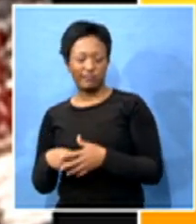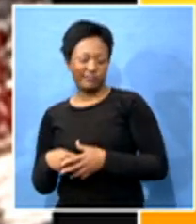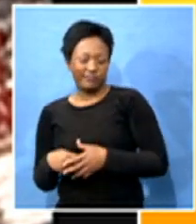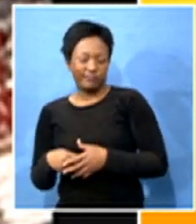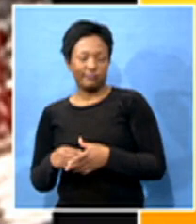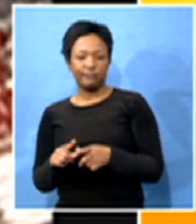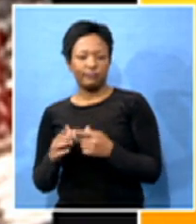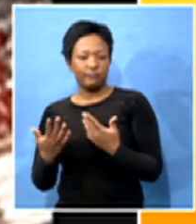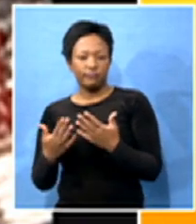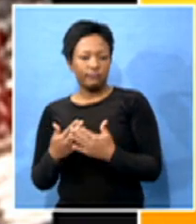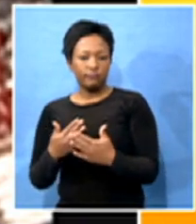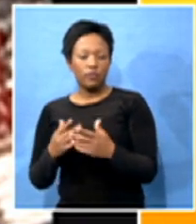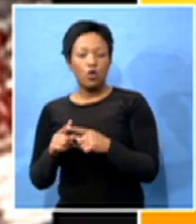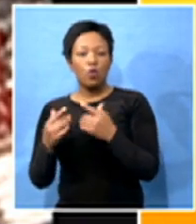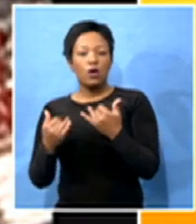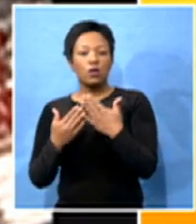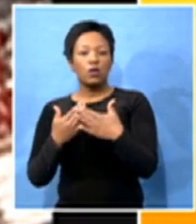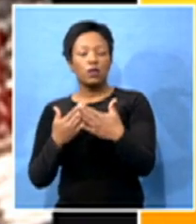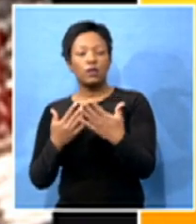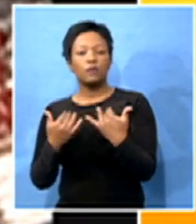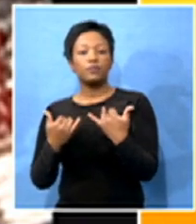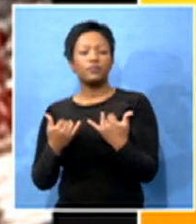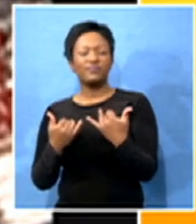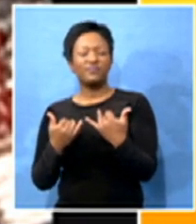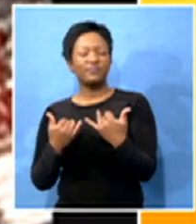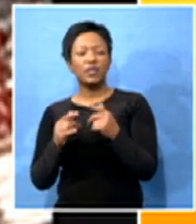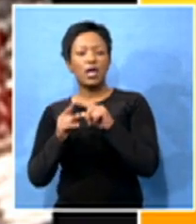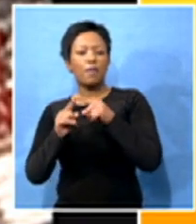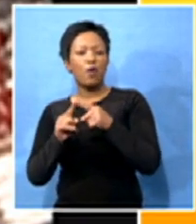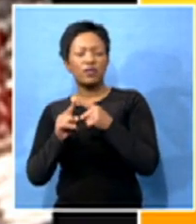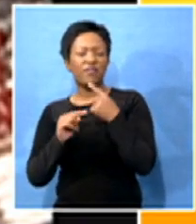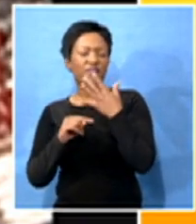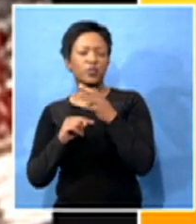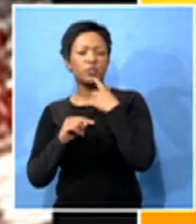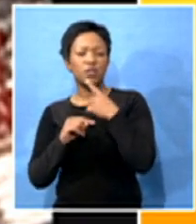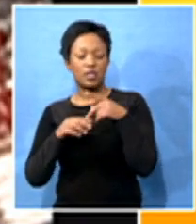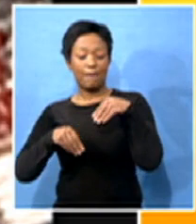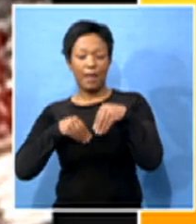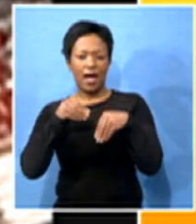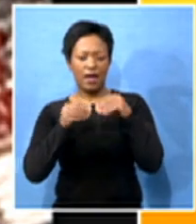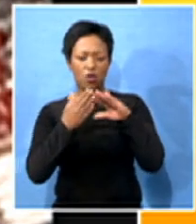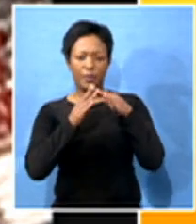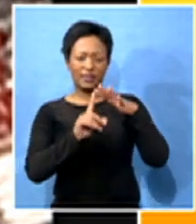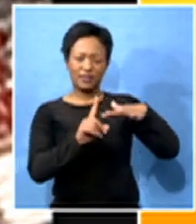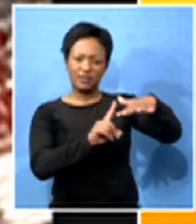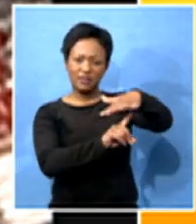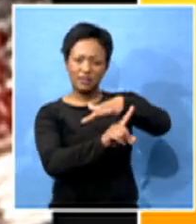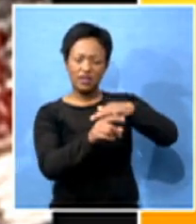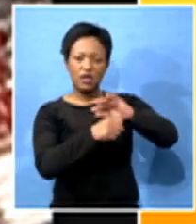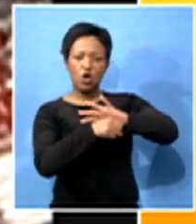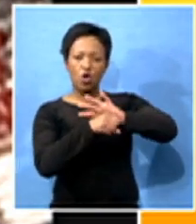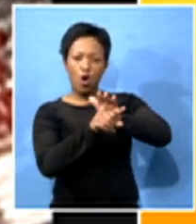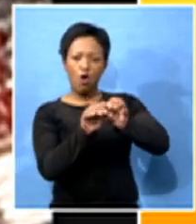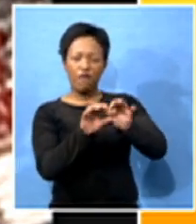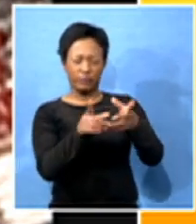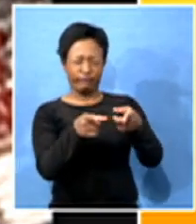that's been there. I mean, even the question mark over, at one point, it was said that in mining communities, they were the COVID hotspots. And then you